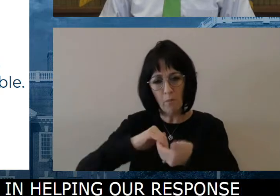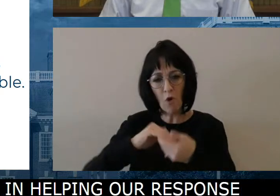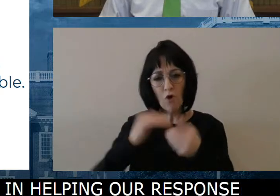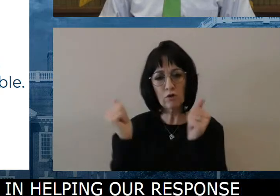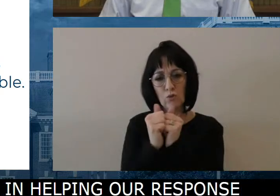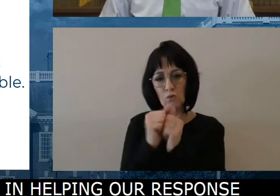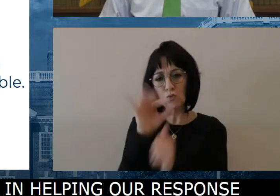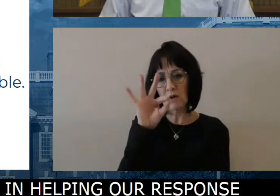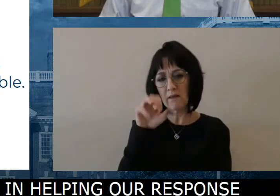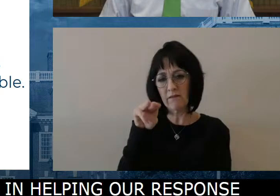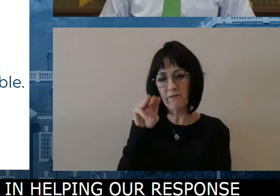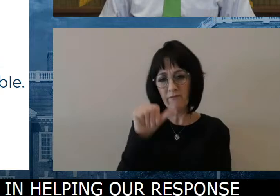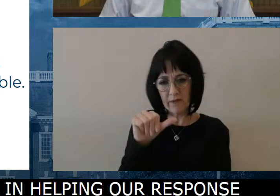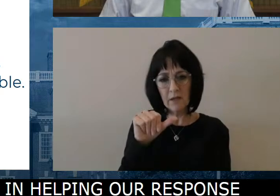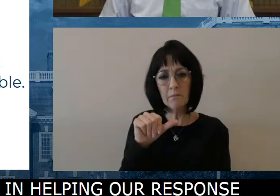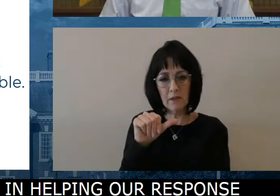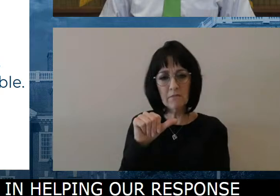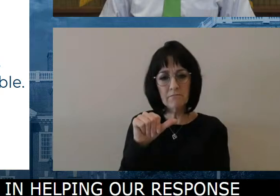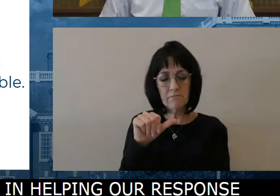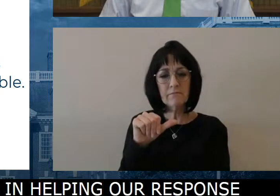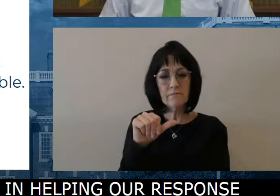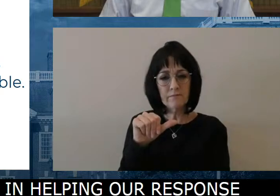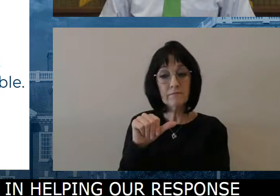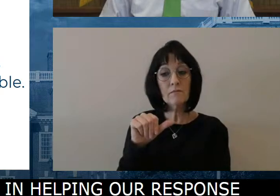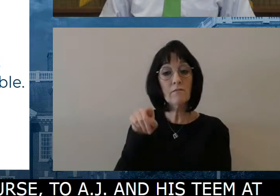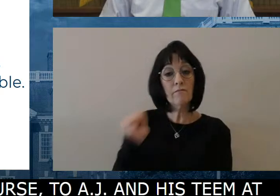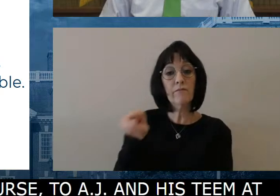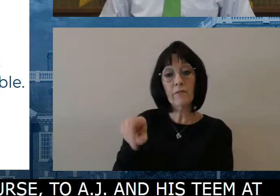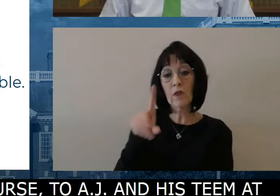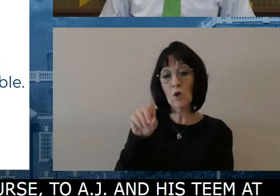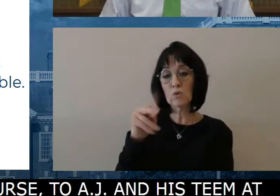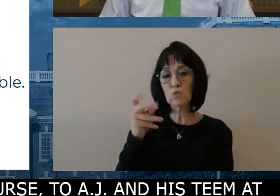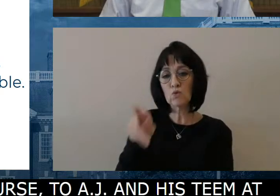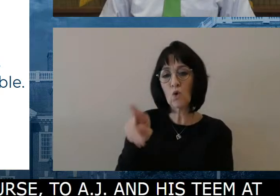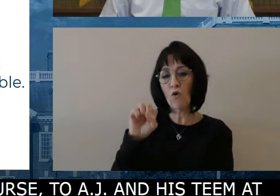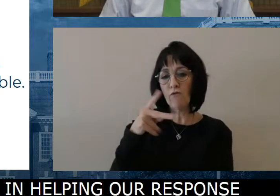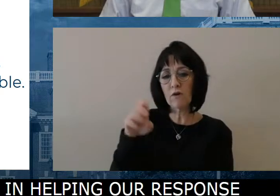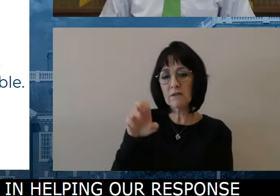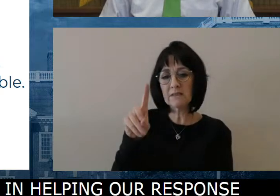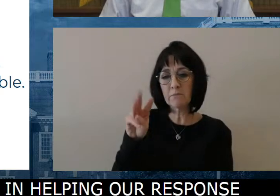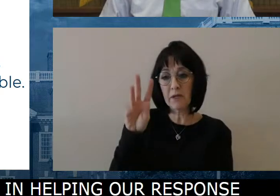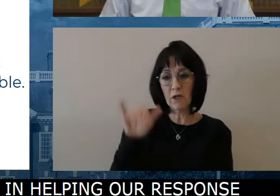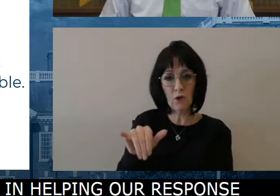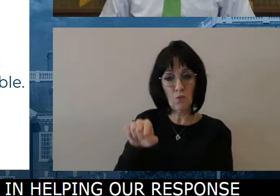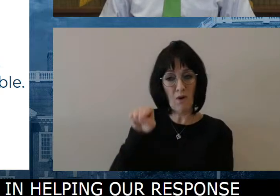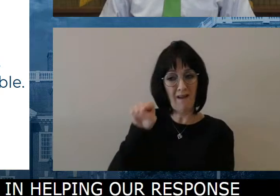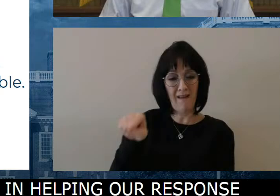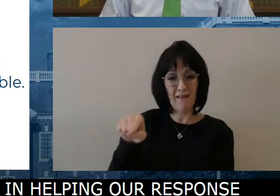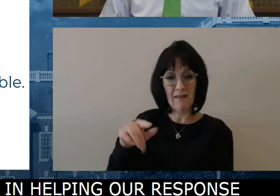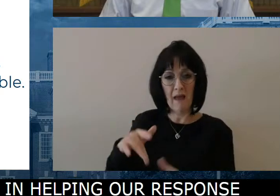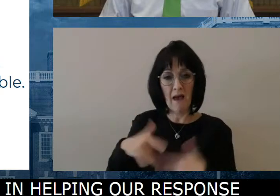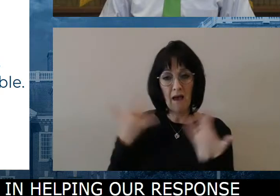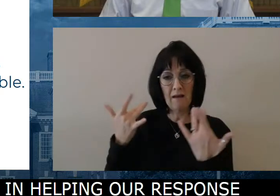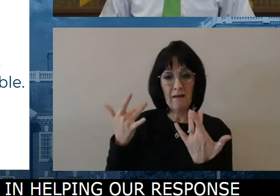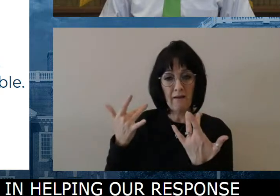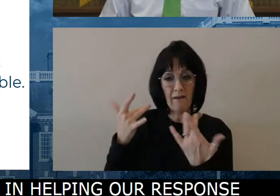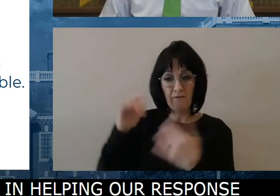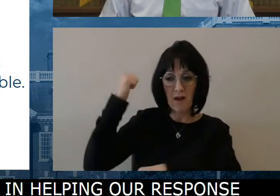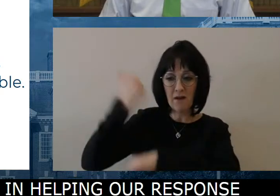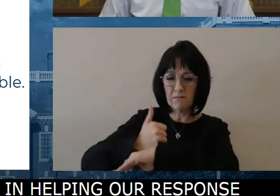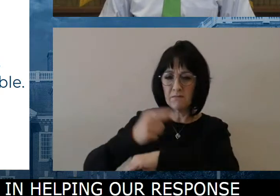and the Dover Speedway, and the clinics that we're going to continue to have down there. And especially this weekend, we